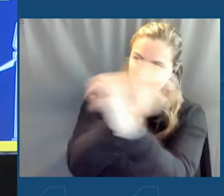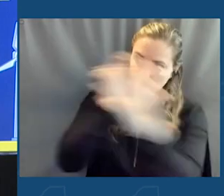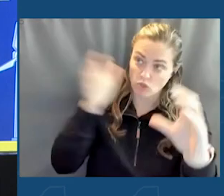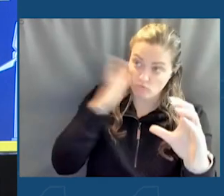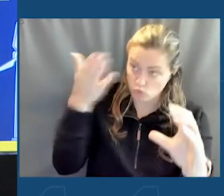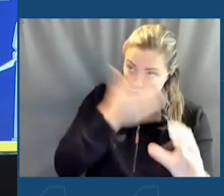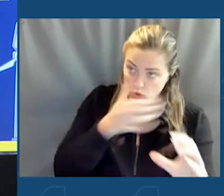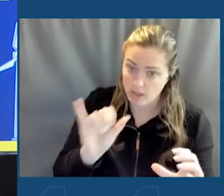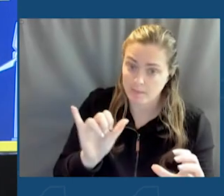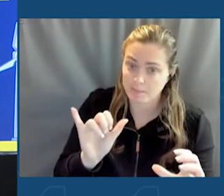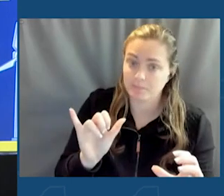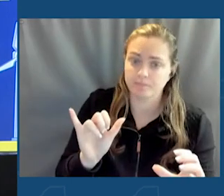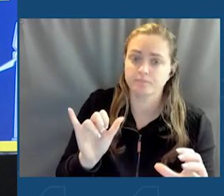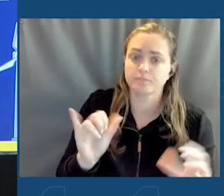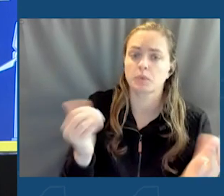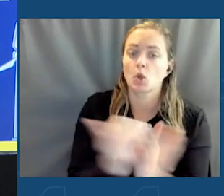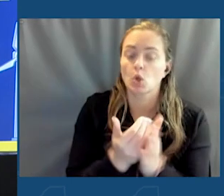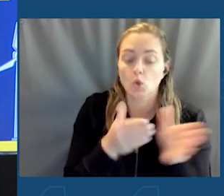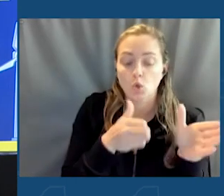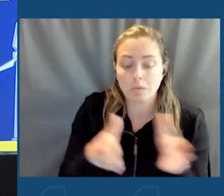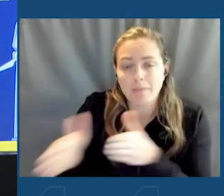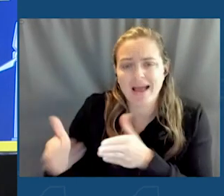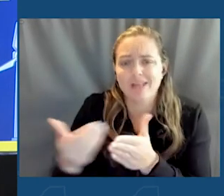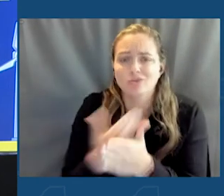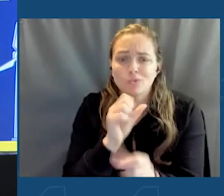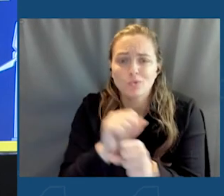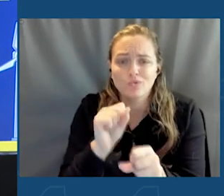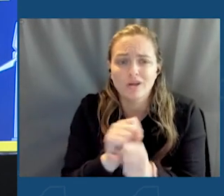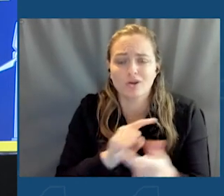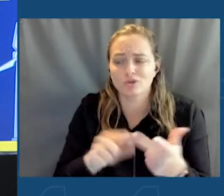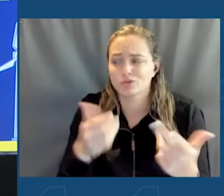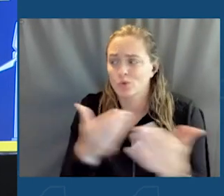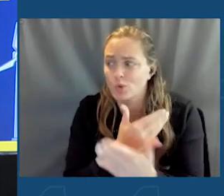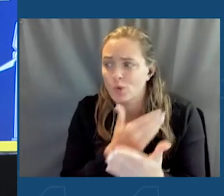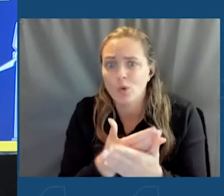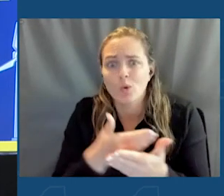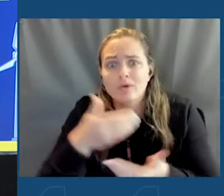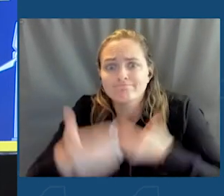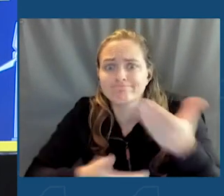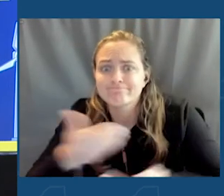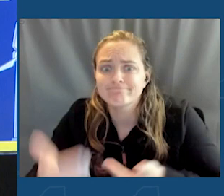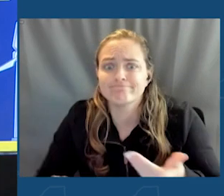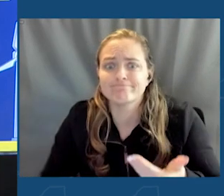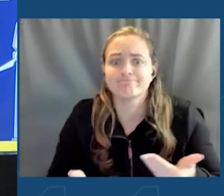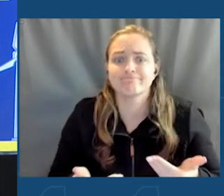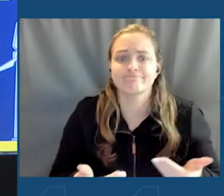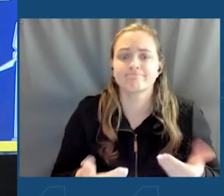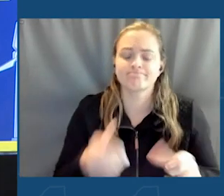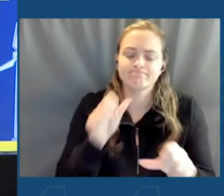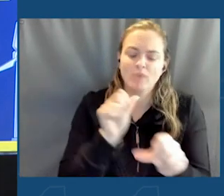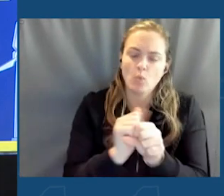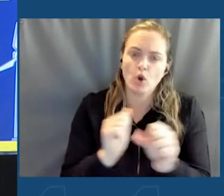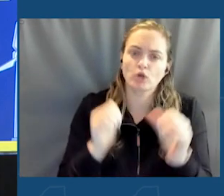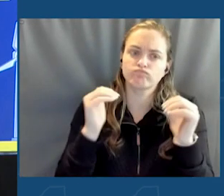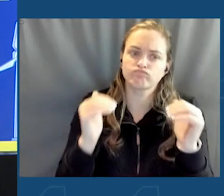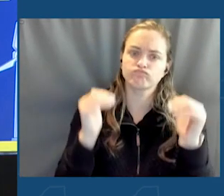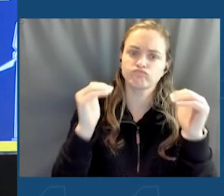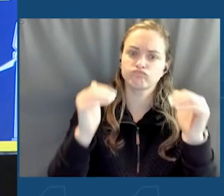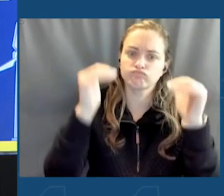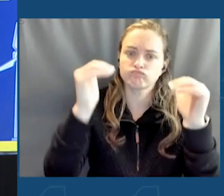can take new paths, new careers, new direction, and work their way out of